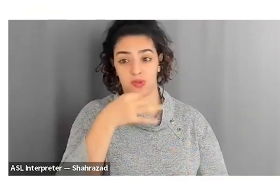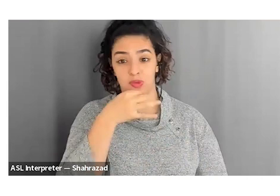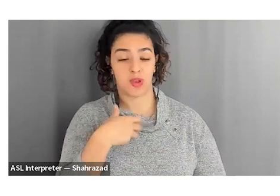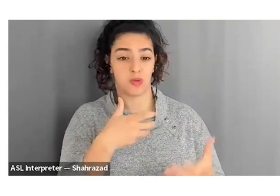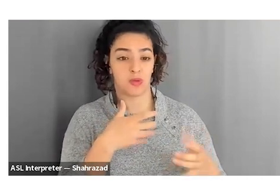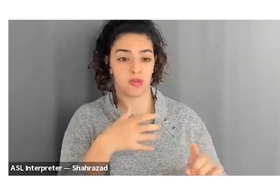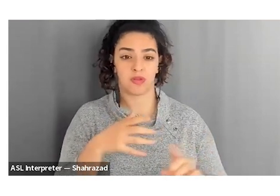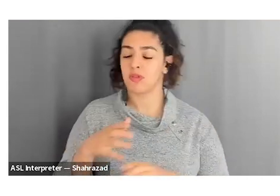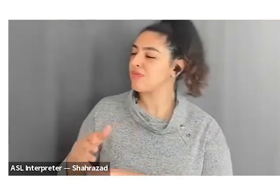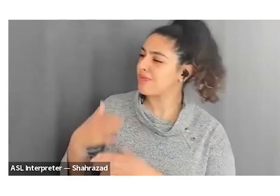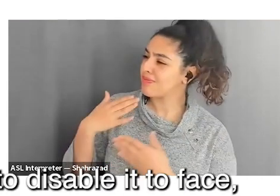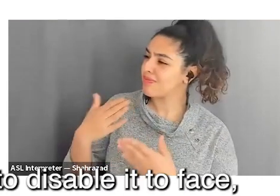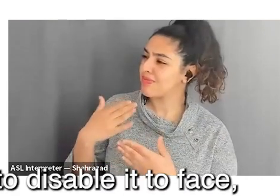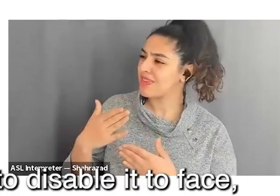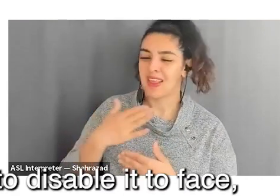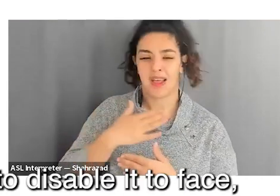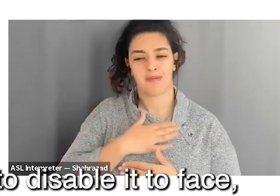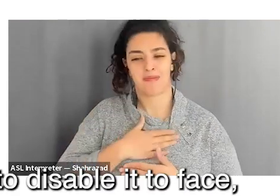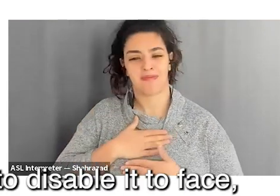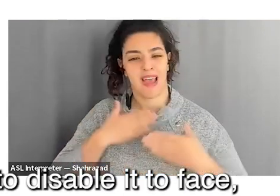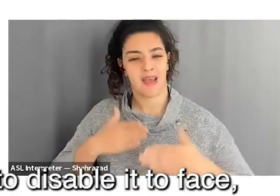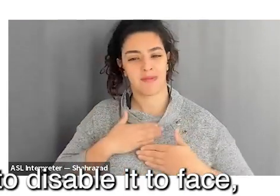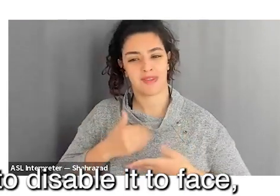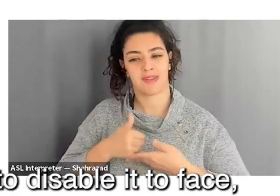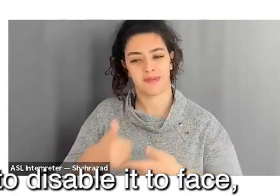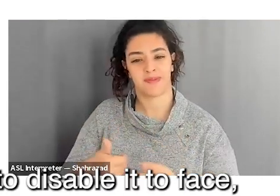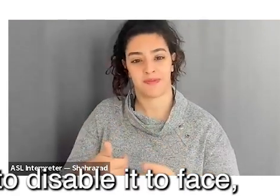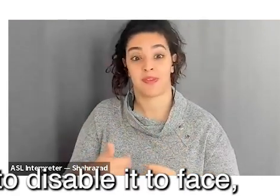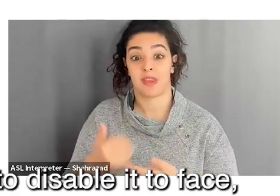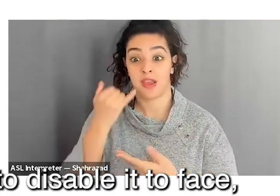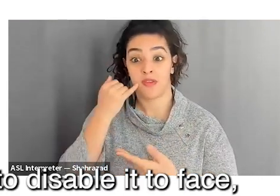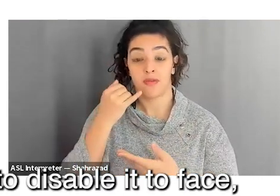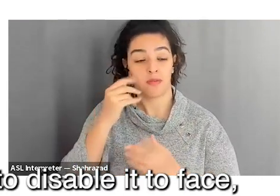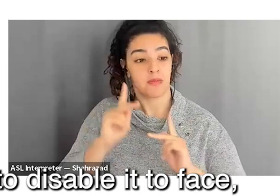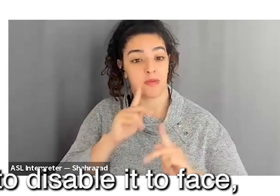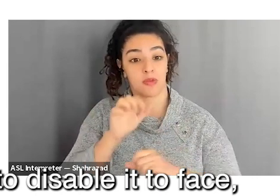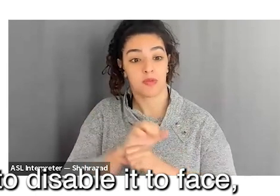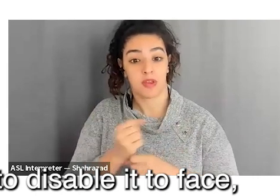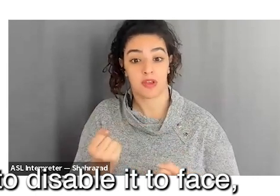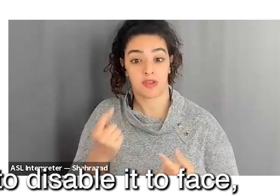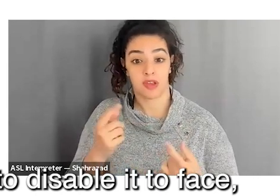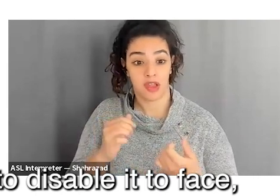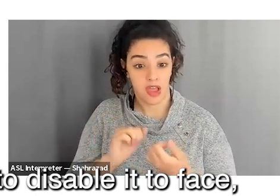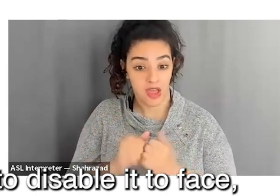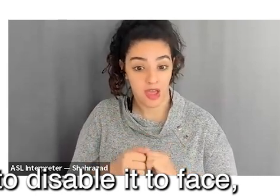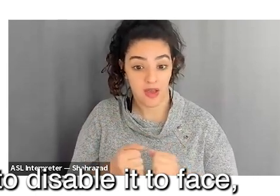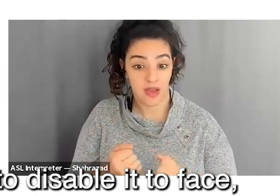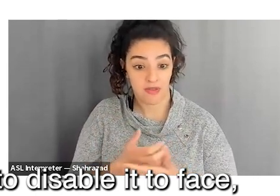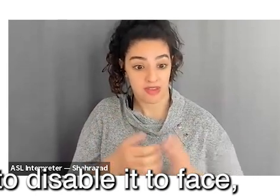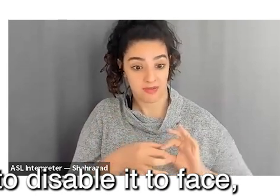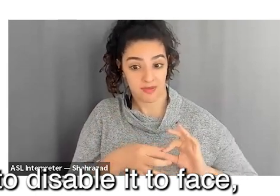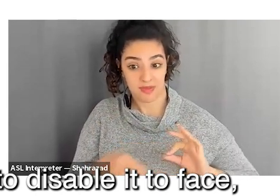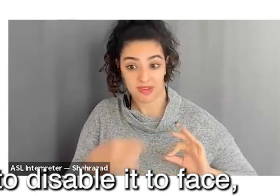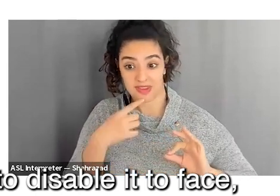something. My pleasure. Honestly, I think if we actually understood how Talila T.R. Lewis stated, you